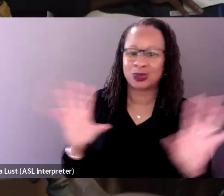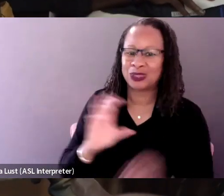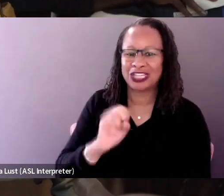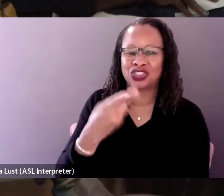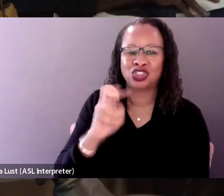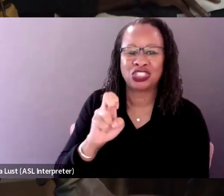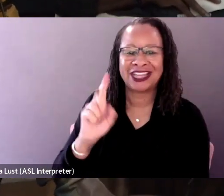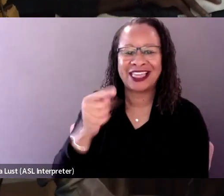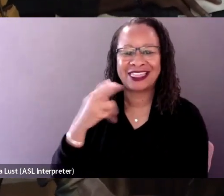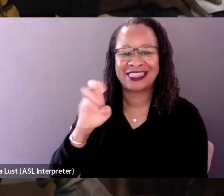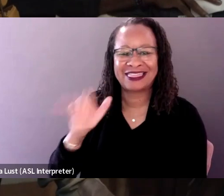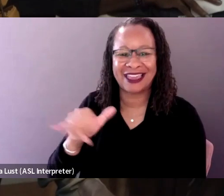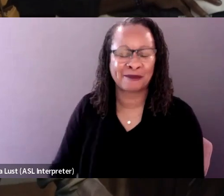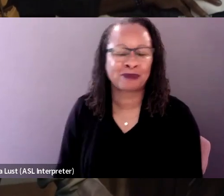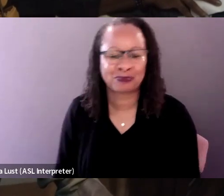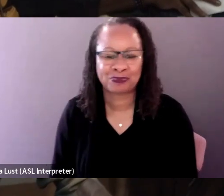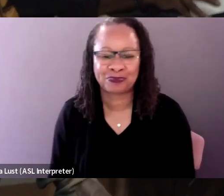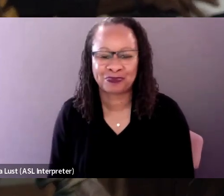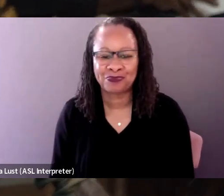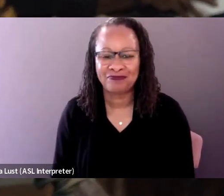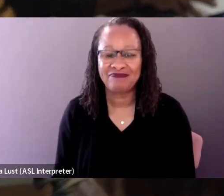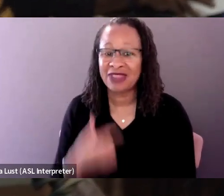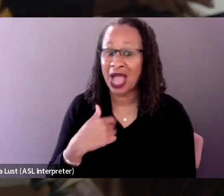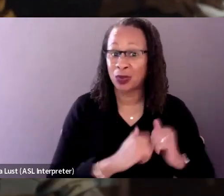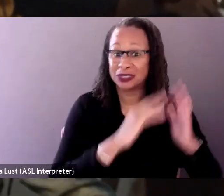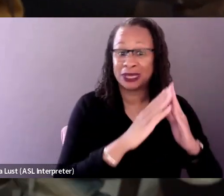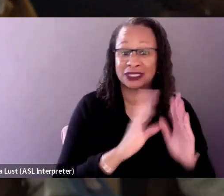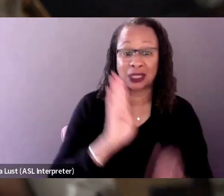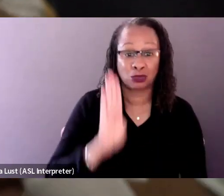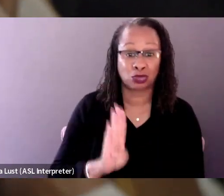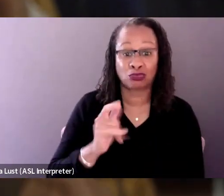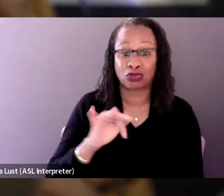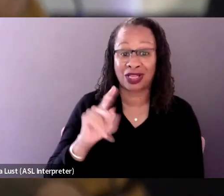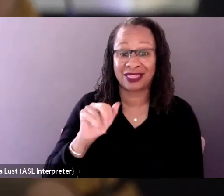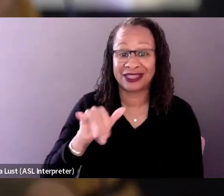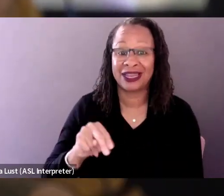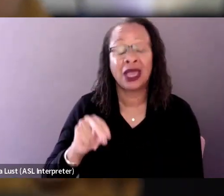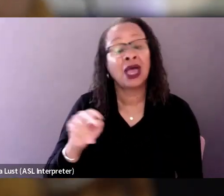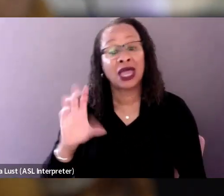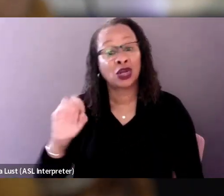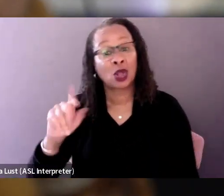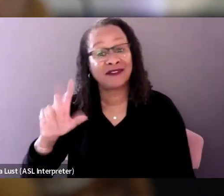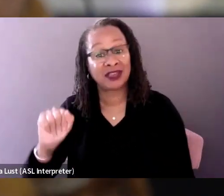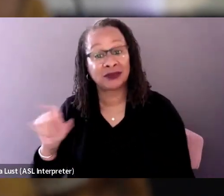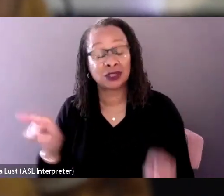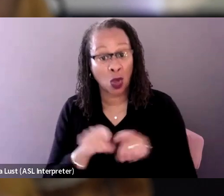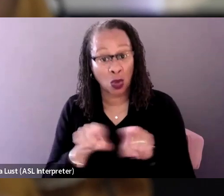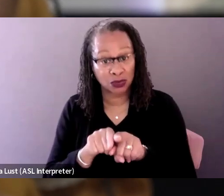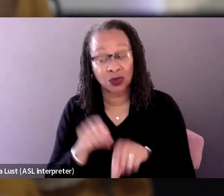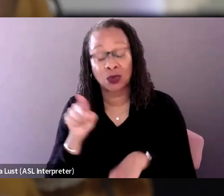Yeah, I was based in Brooklyn, and Olivia is also based in New York, so there was a version of events where this film would take place in New York,